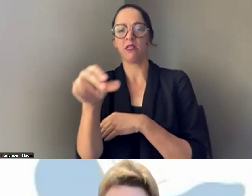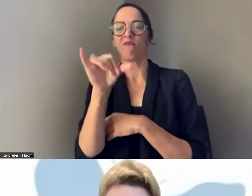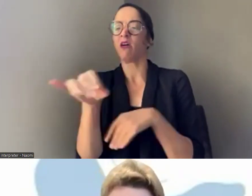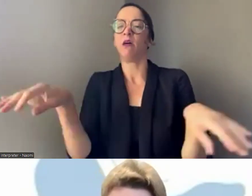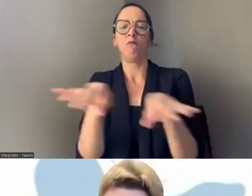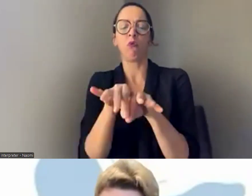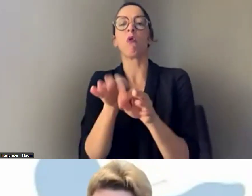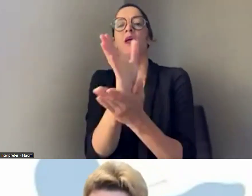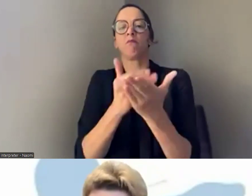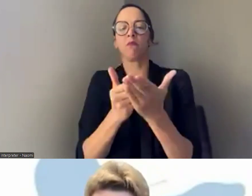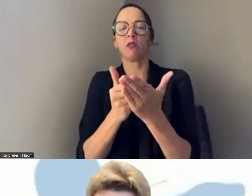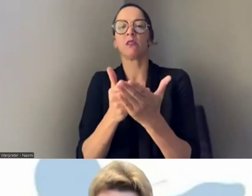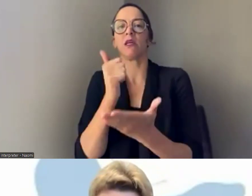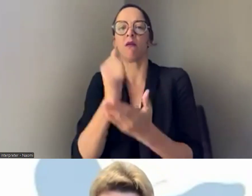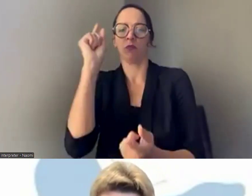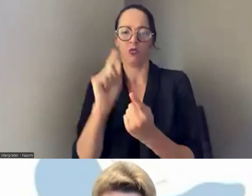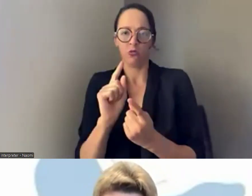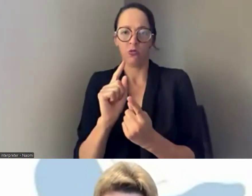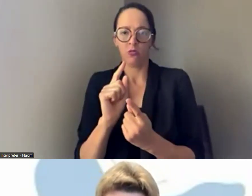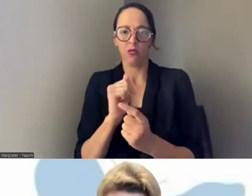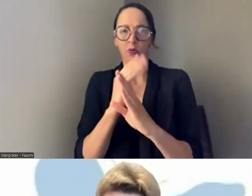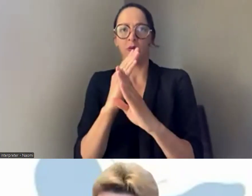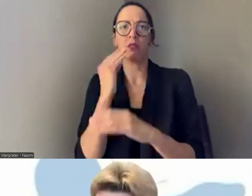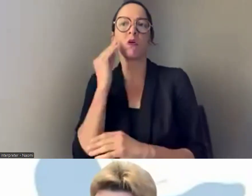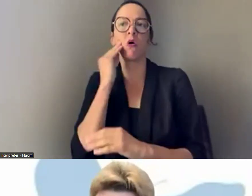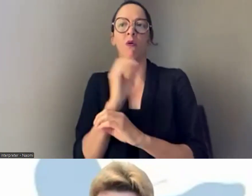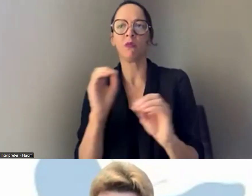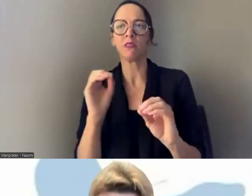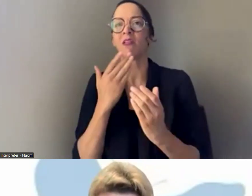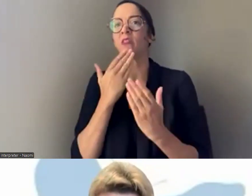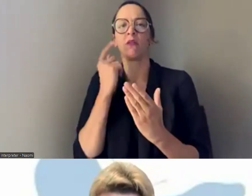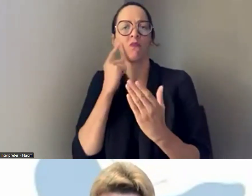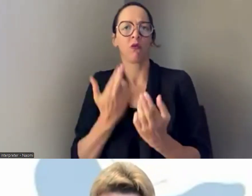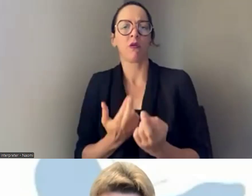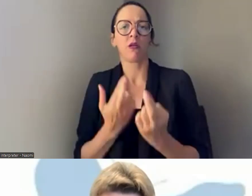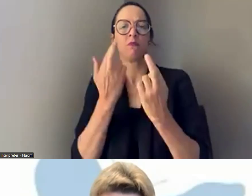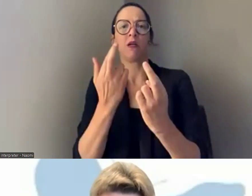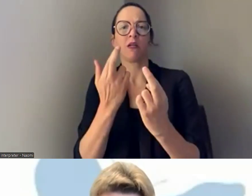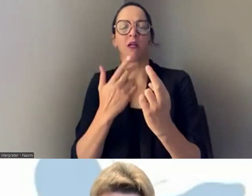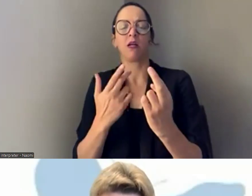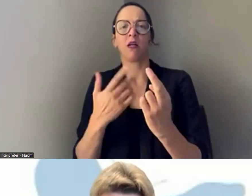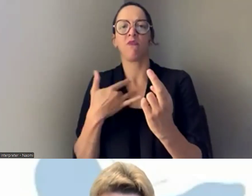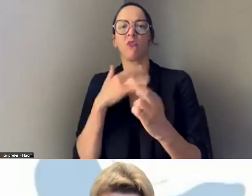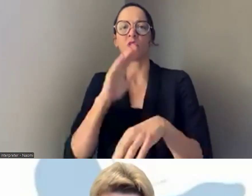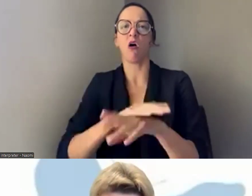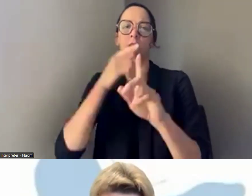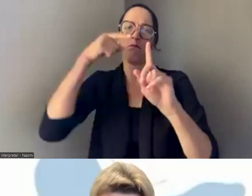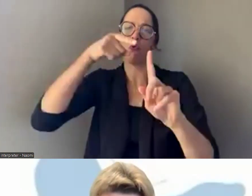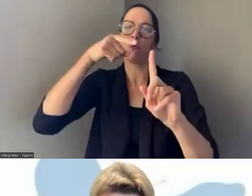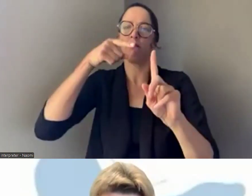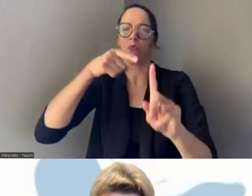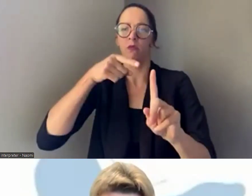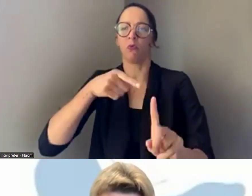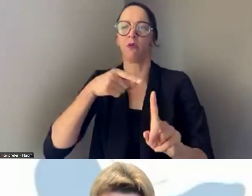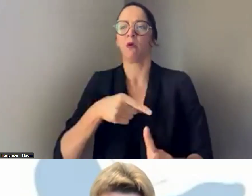reduce and prevent homelessness. So thank you for those recommendations. I think they're really on point. Thank you, Jenny.